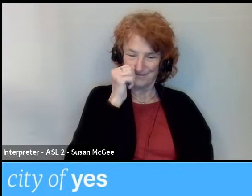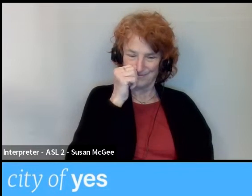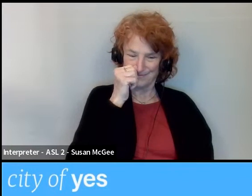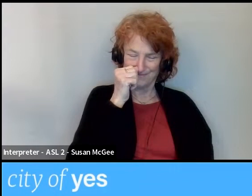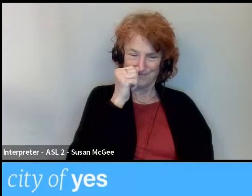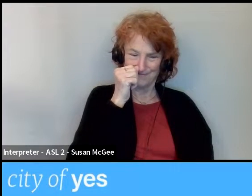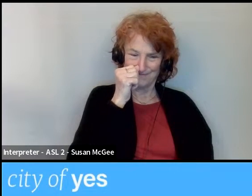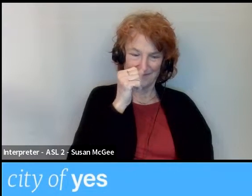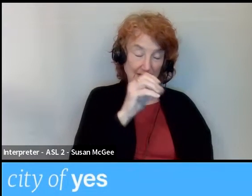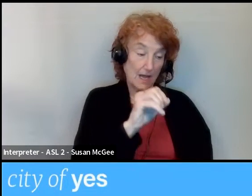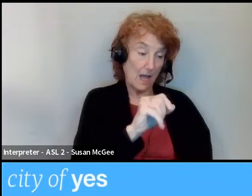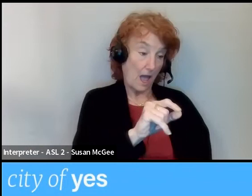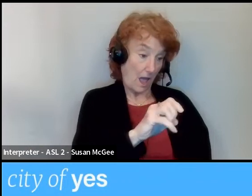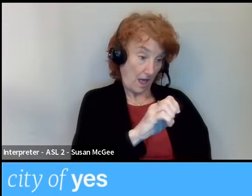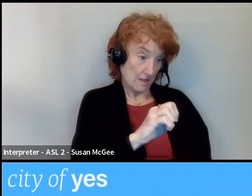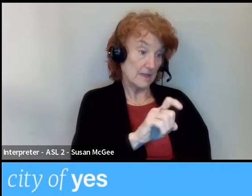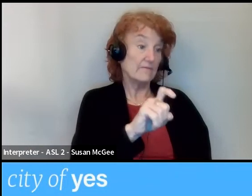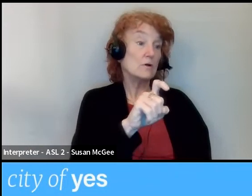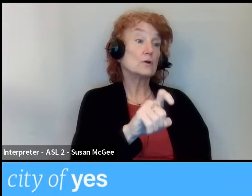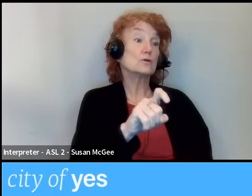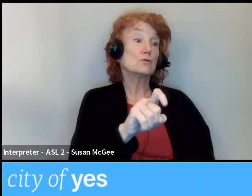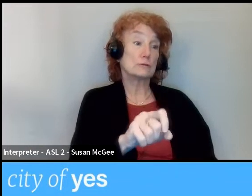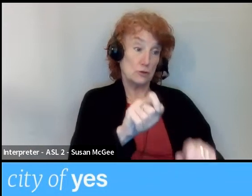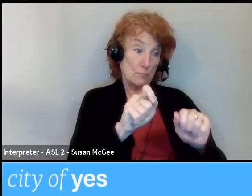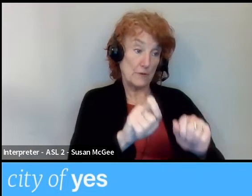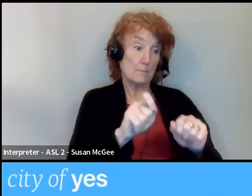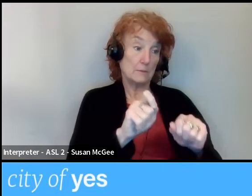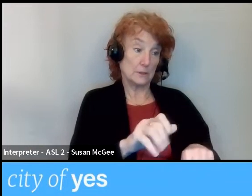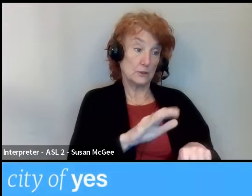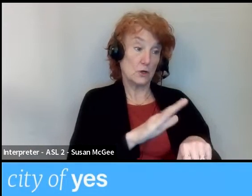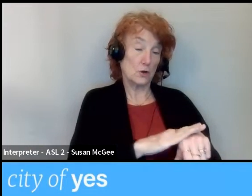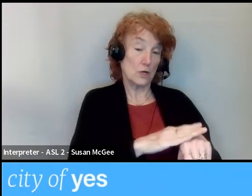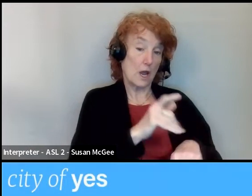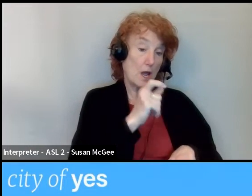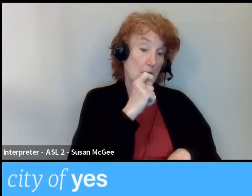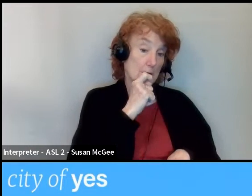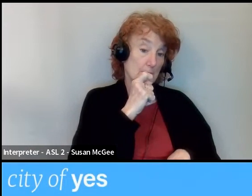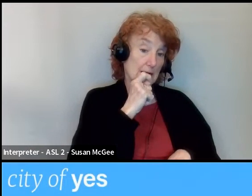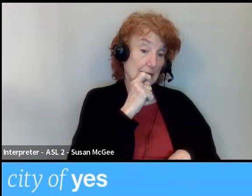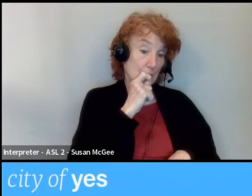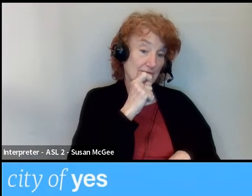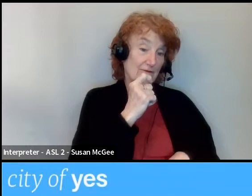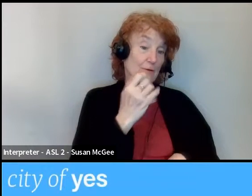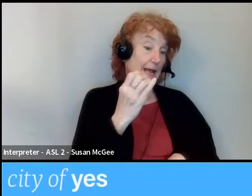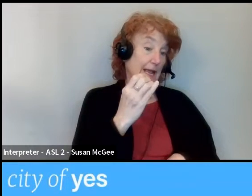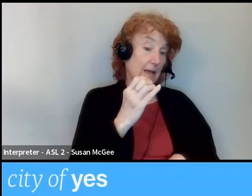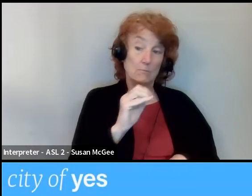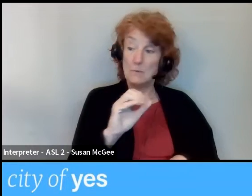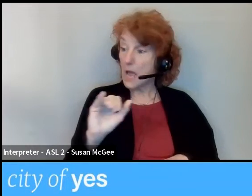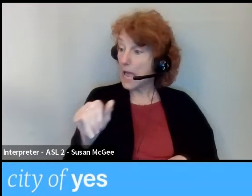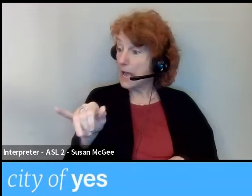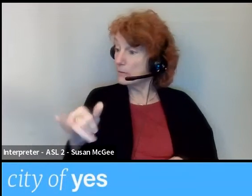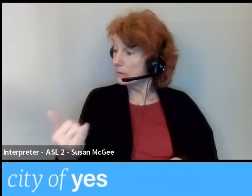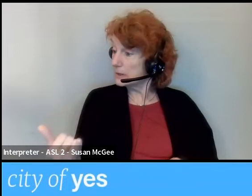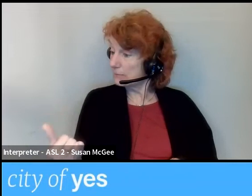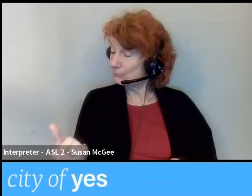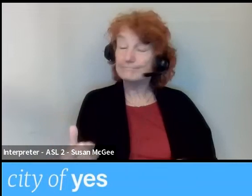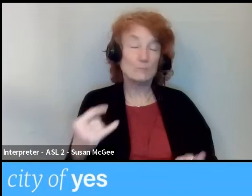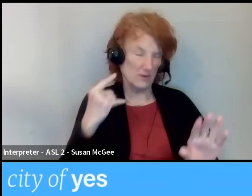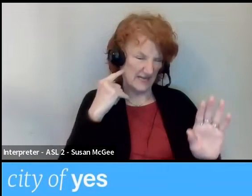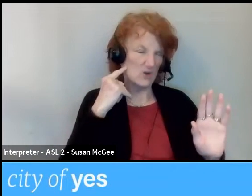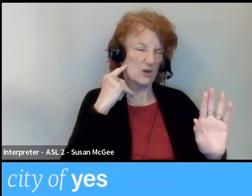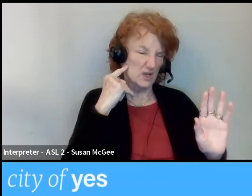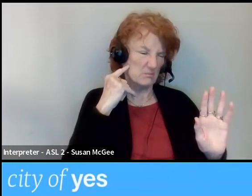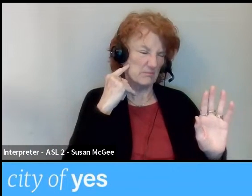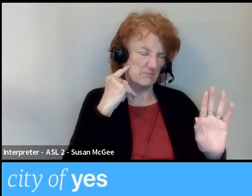Olive, you should be able to turn on your microphone and camera. How's that now? Okay. Yeah. Yeah, this city